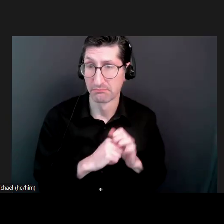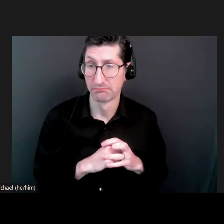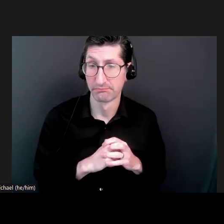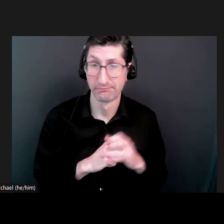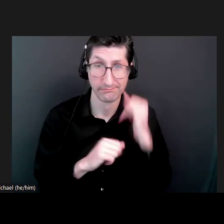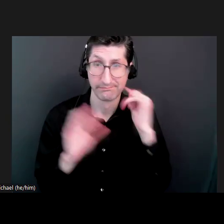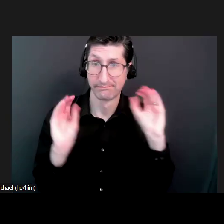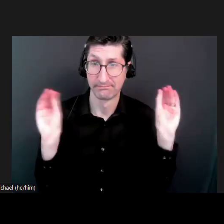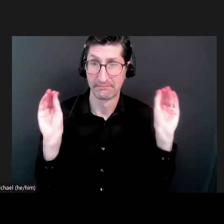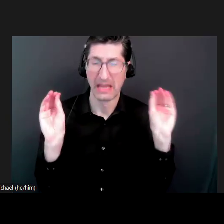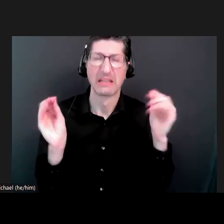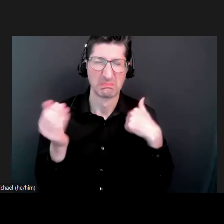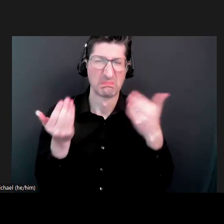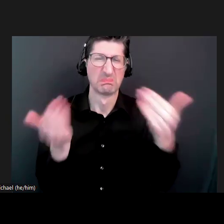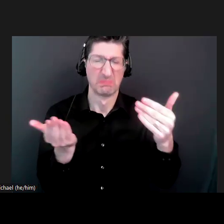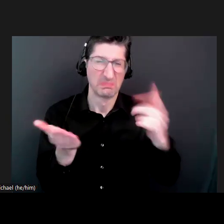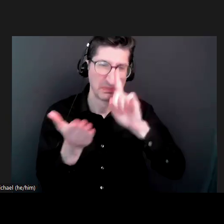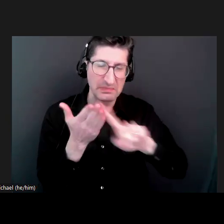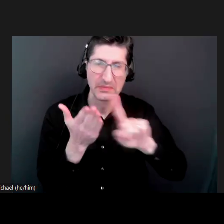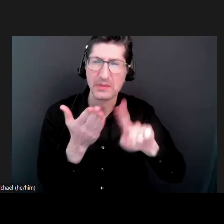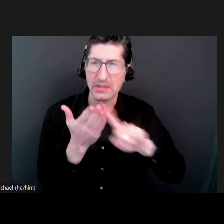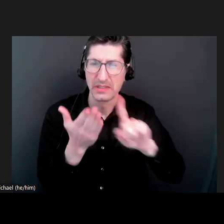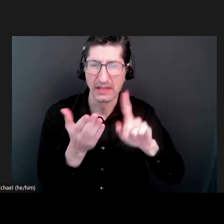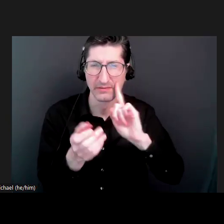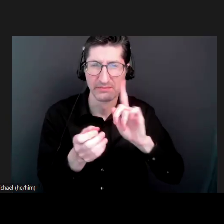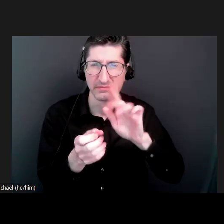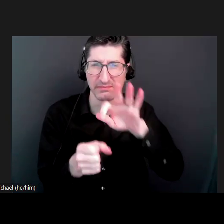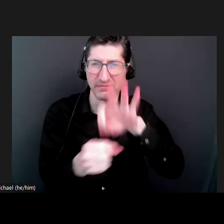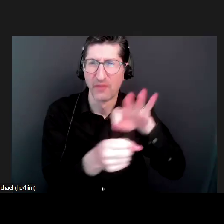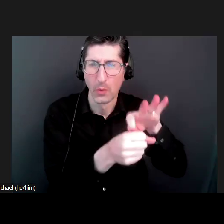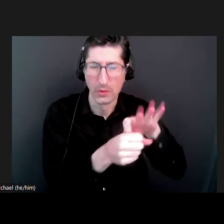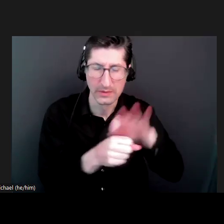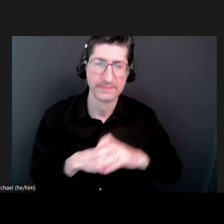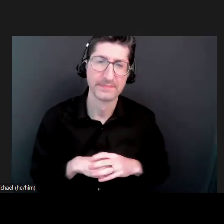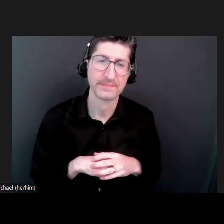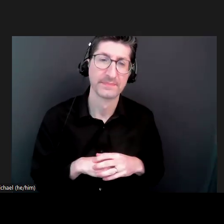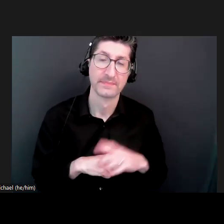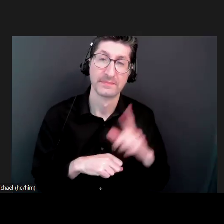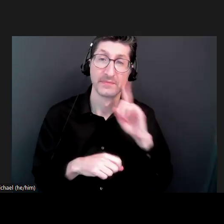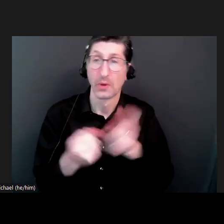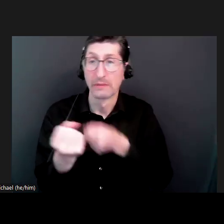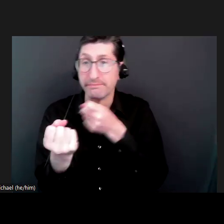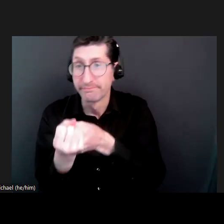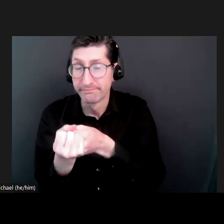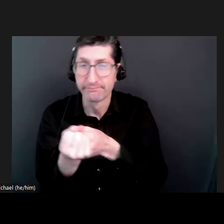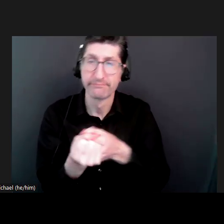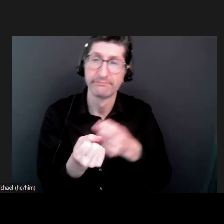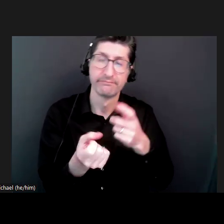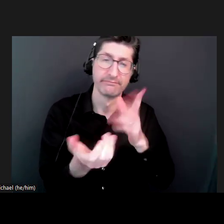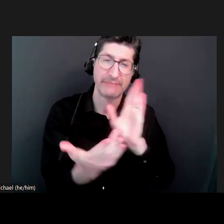If not, we'll do a roll call to vote either in favor, oppose, or abstain from the